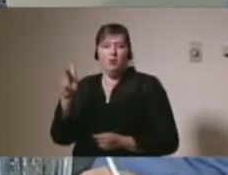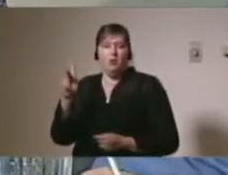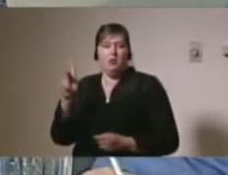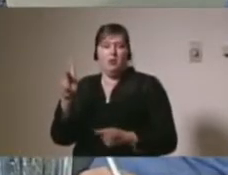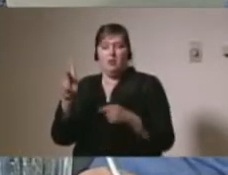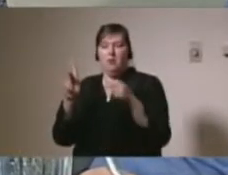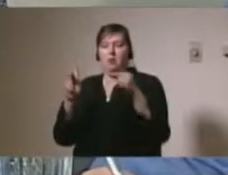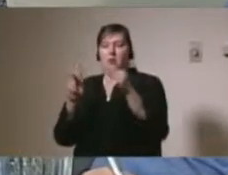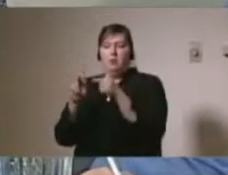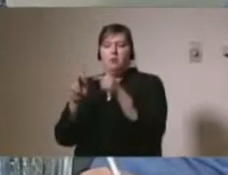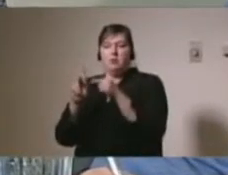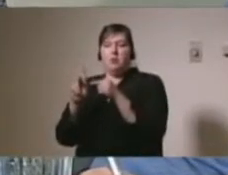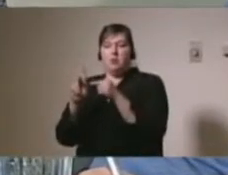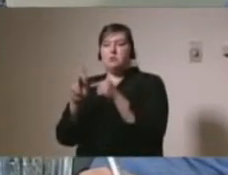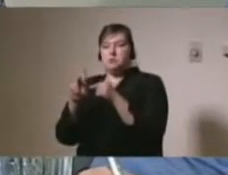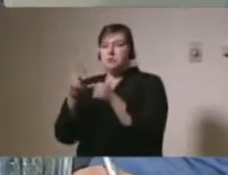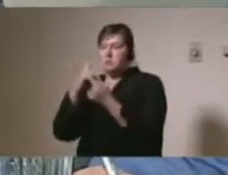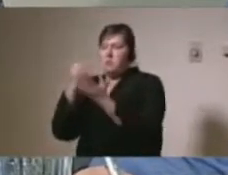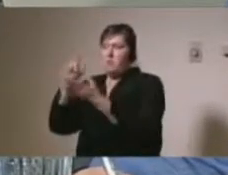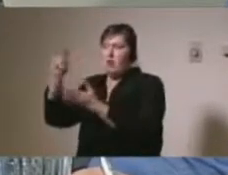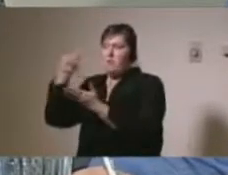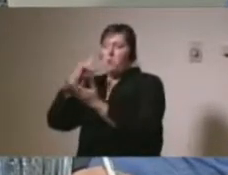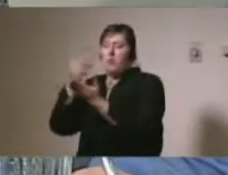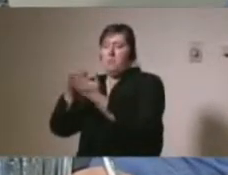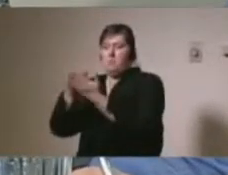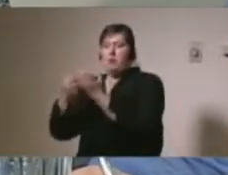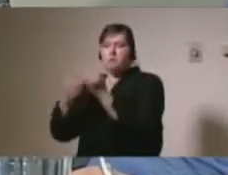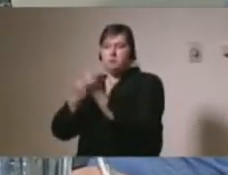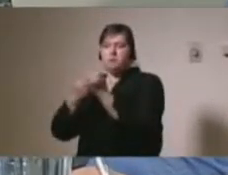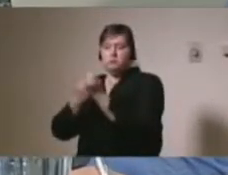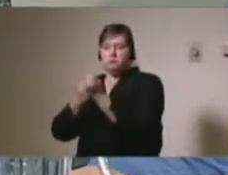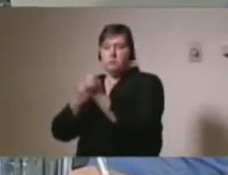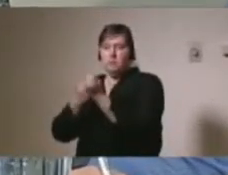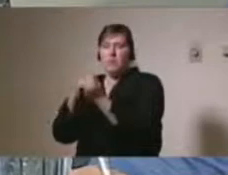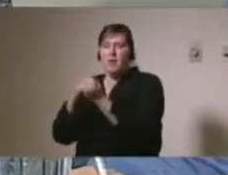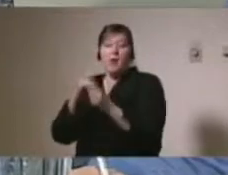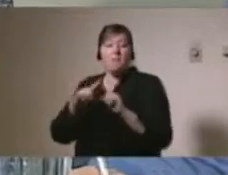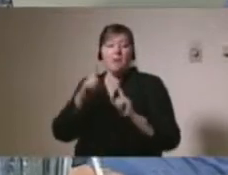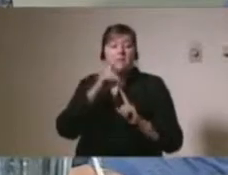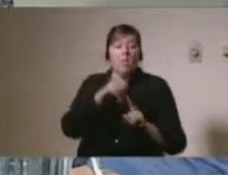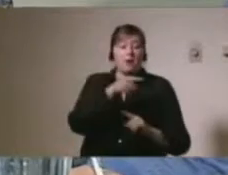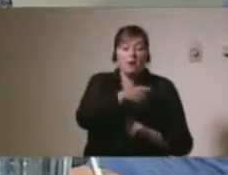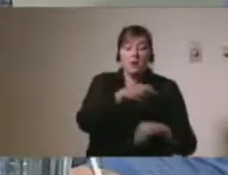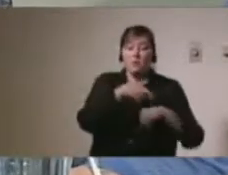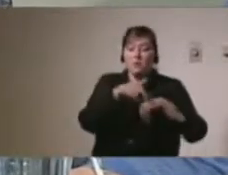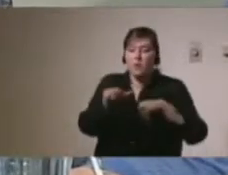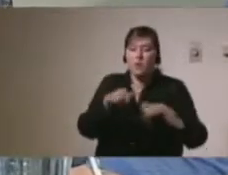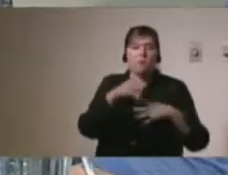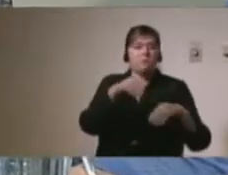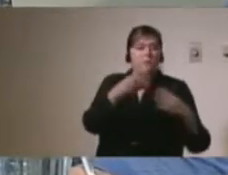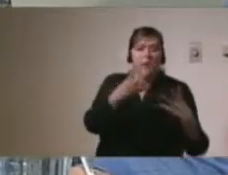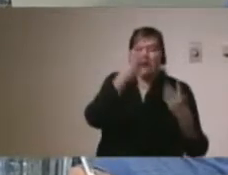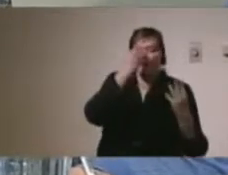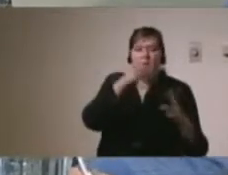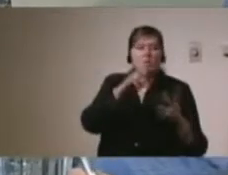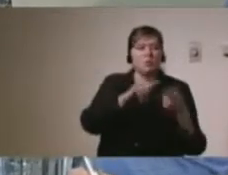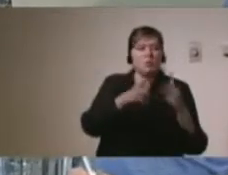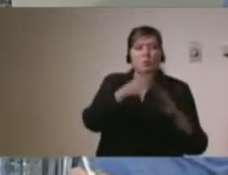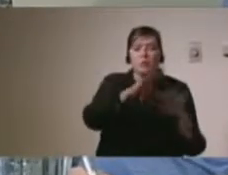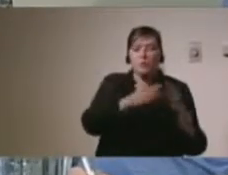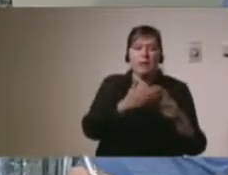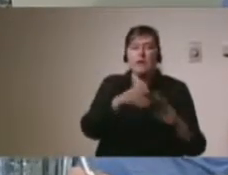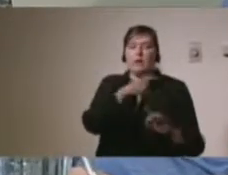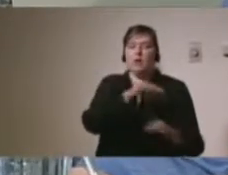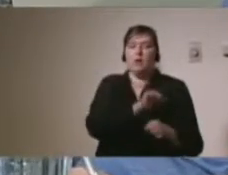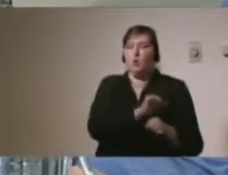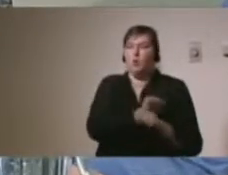where we're subsidized every year. And that subsidy, as Nicolas said yesterday, is distributed now. That passbook